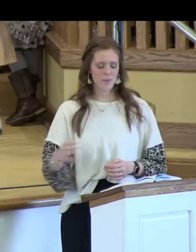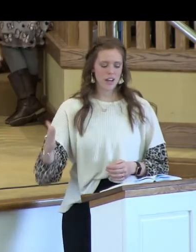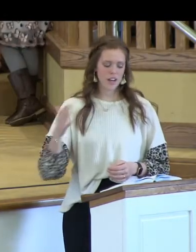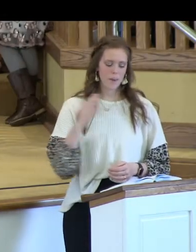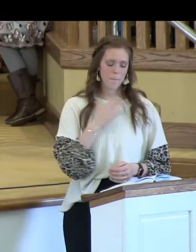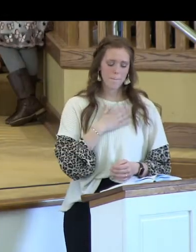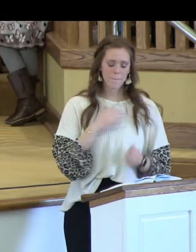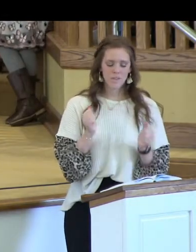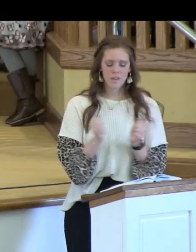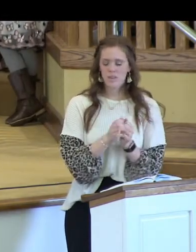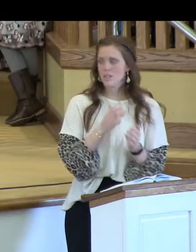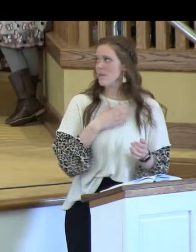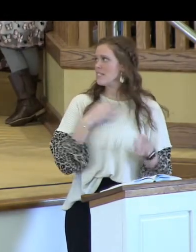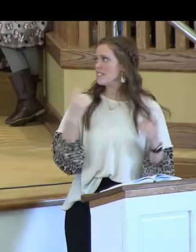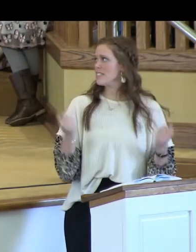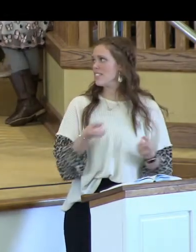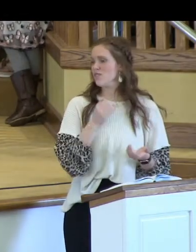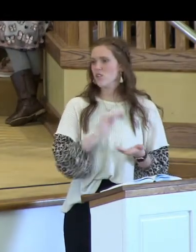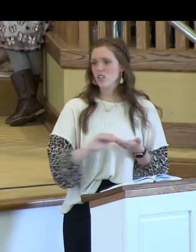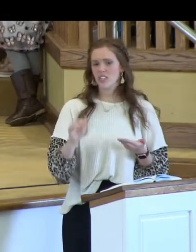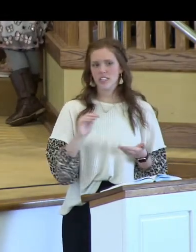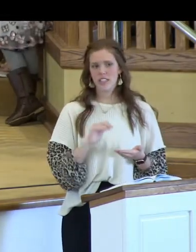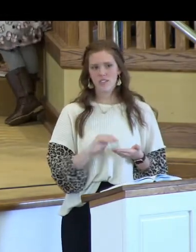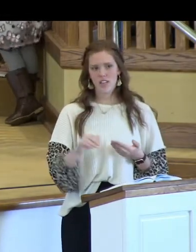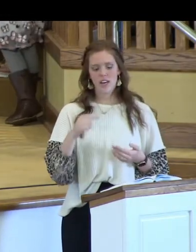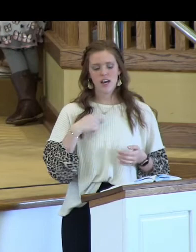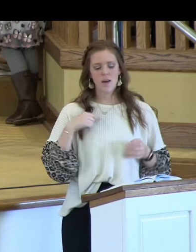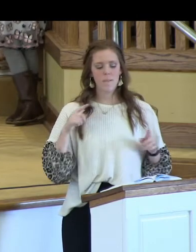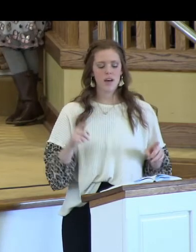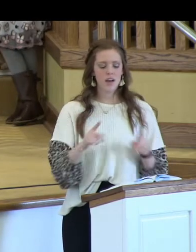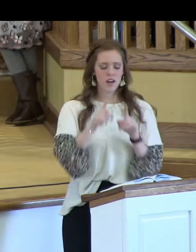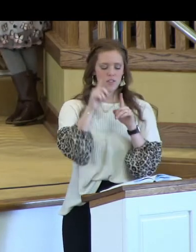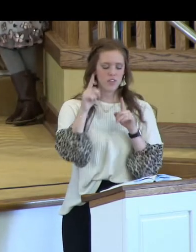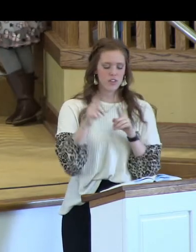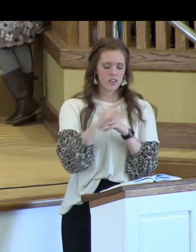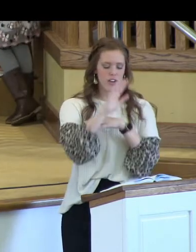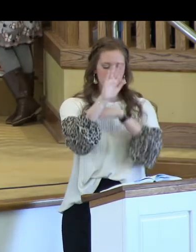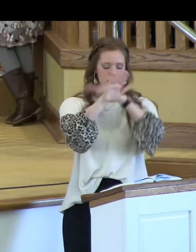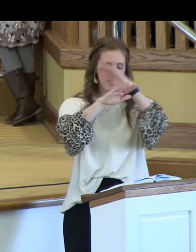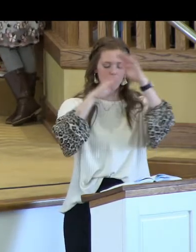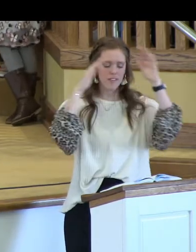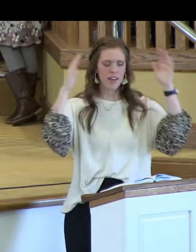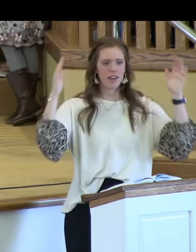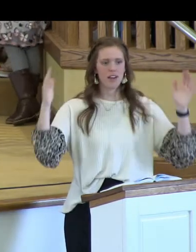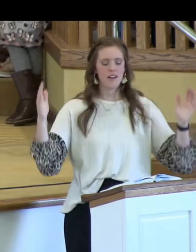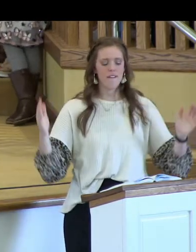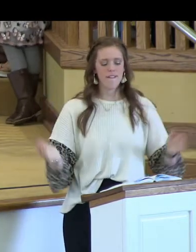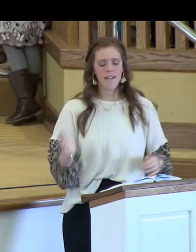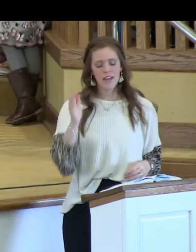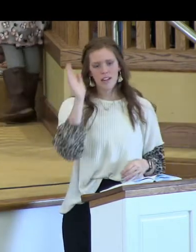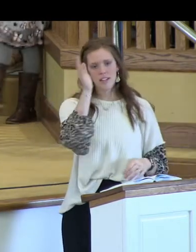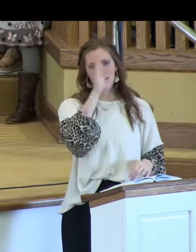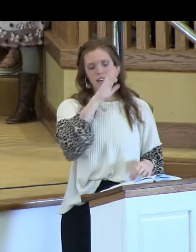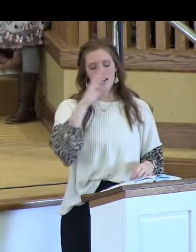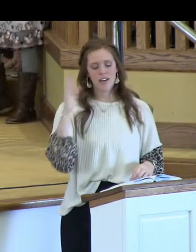it's mine. With my sins forgiven, I am bound for heaven,